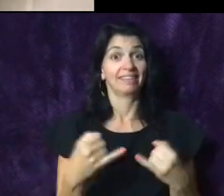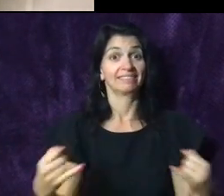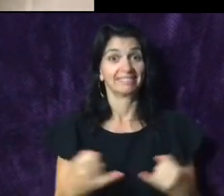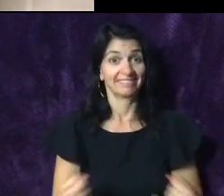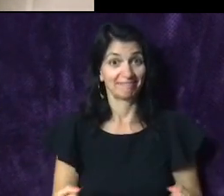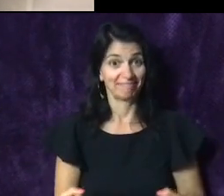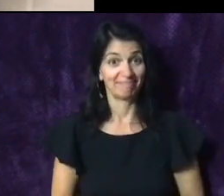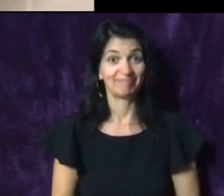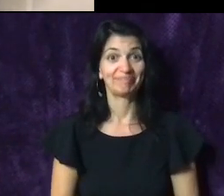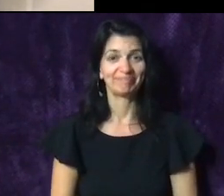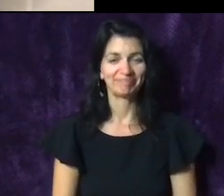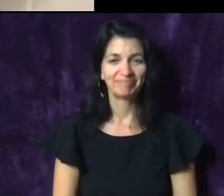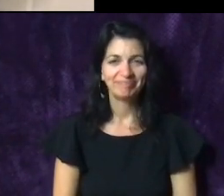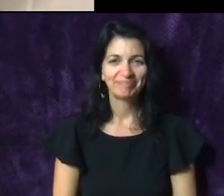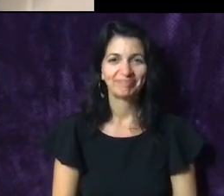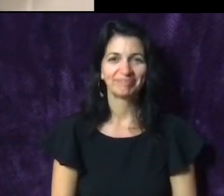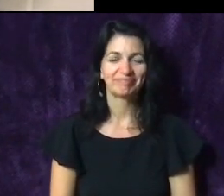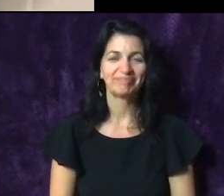lines.